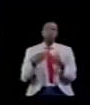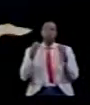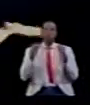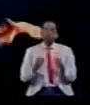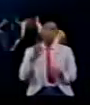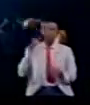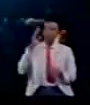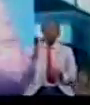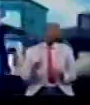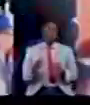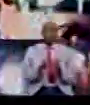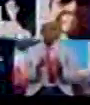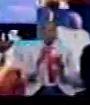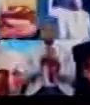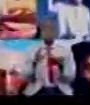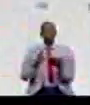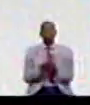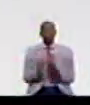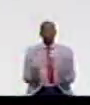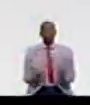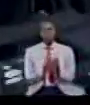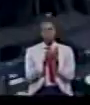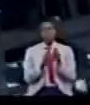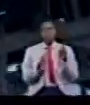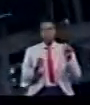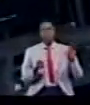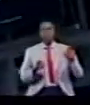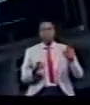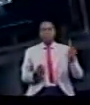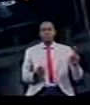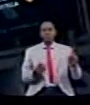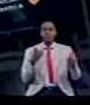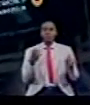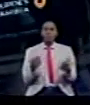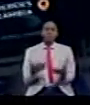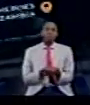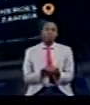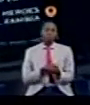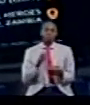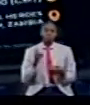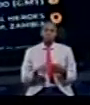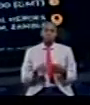We want to call on Pastor Matthew now, please. Is Pastor Matthew there?